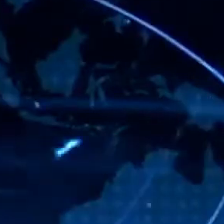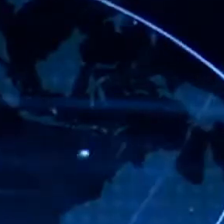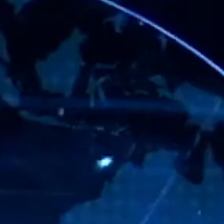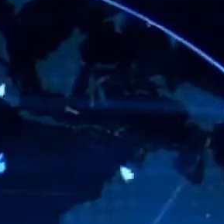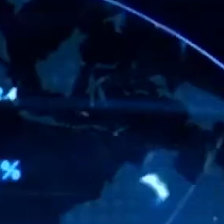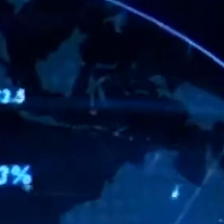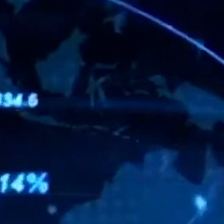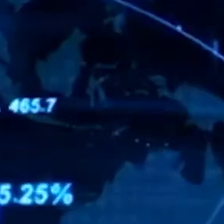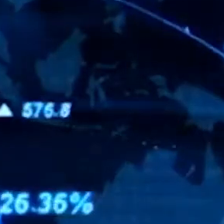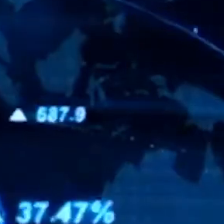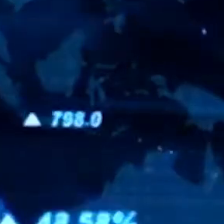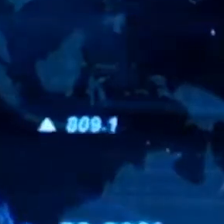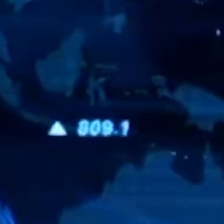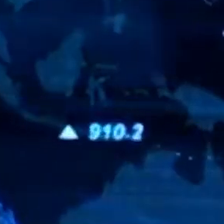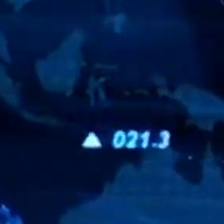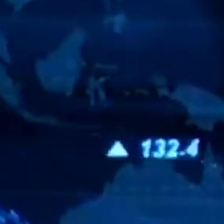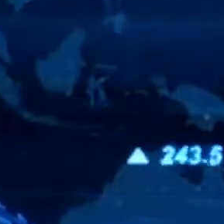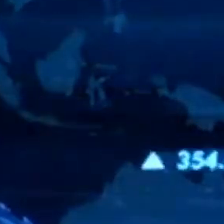Technology,